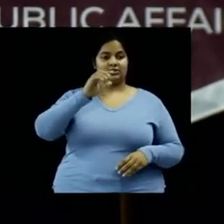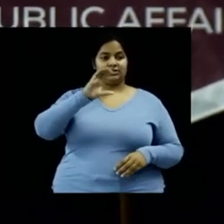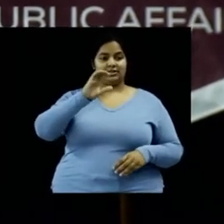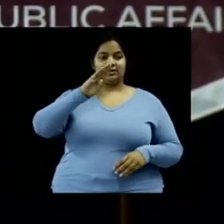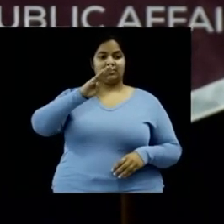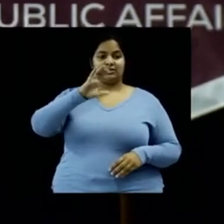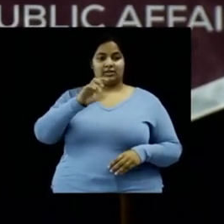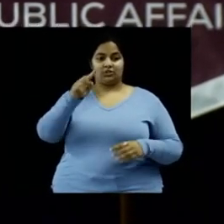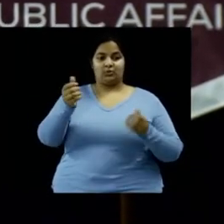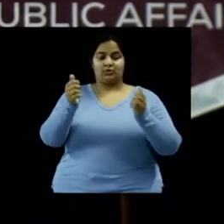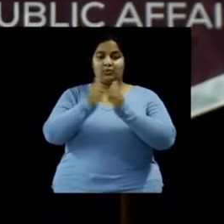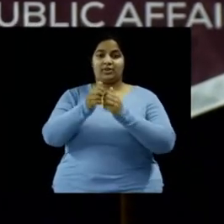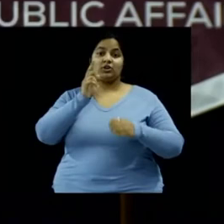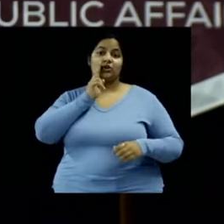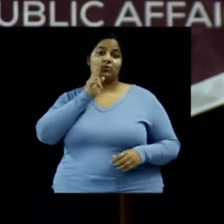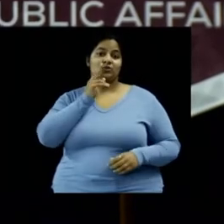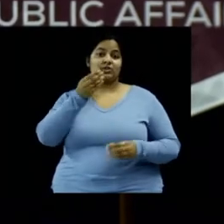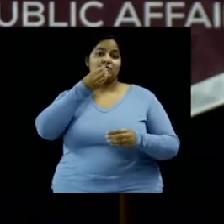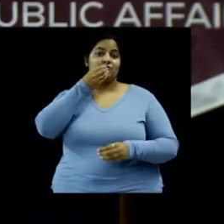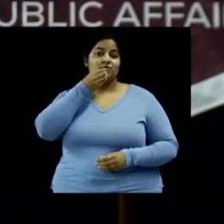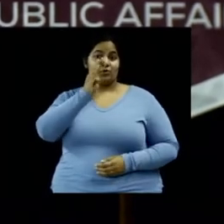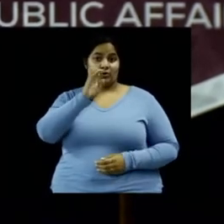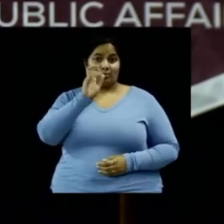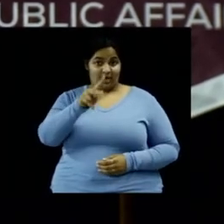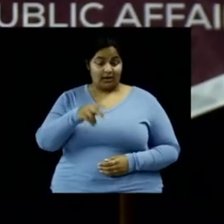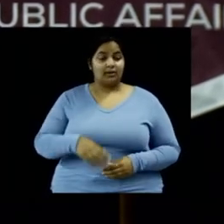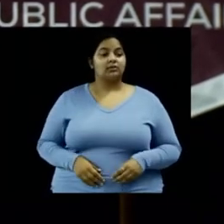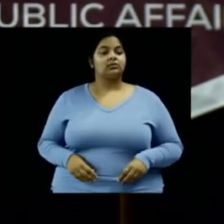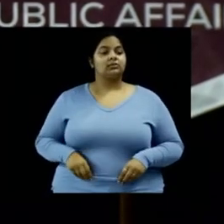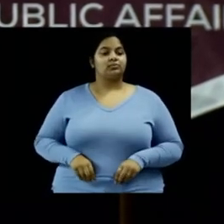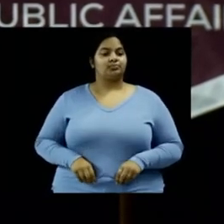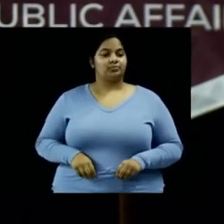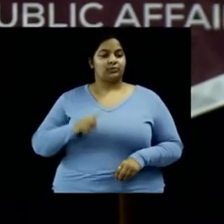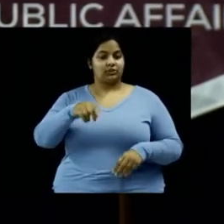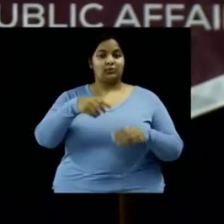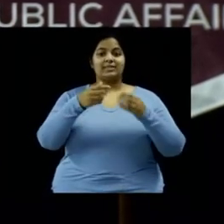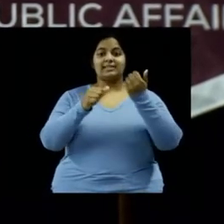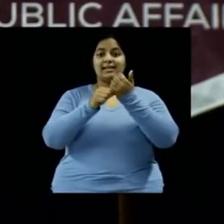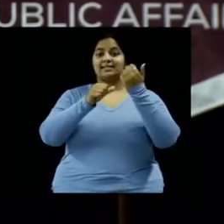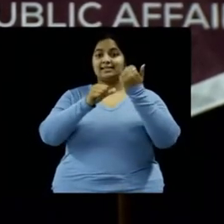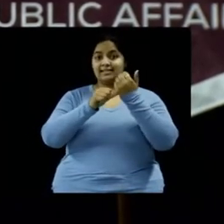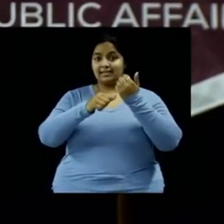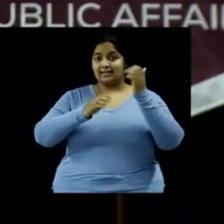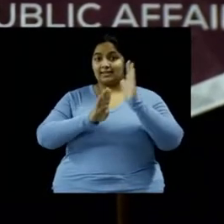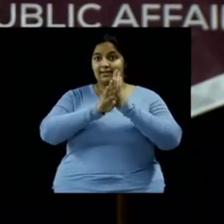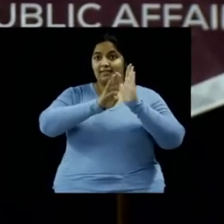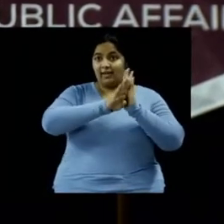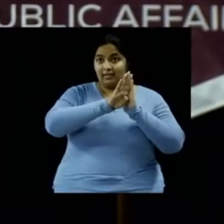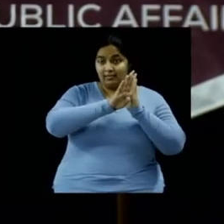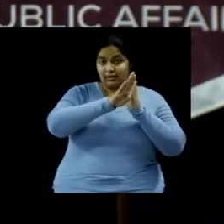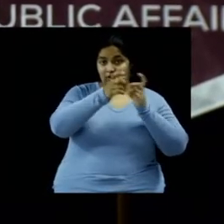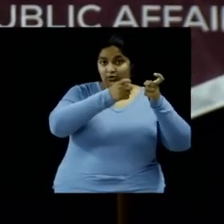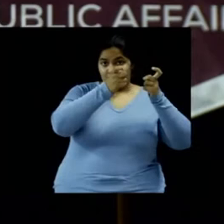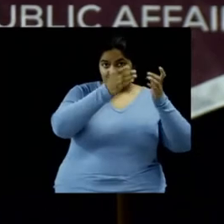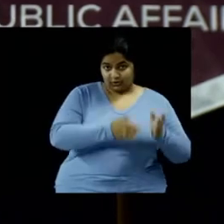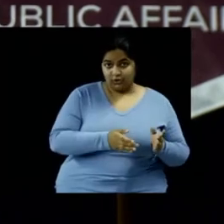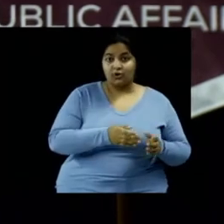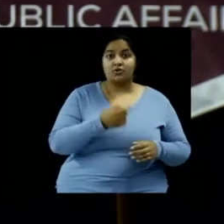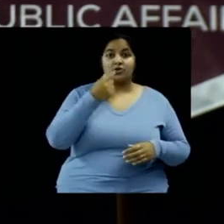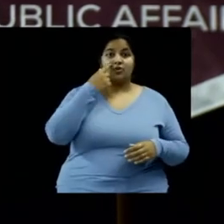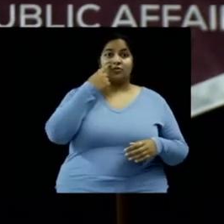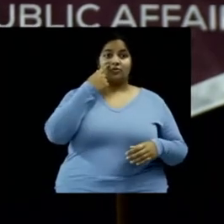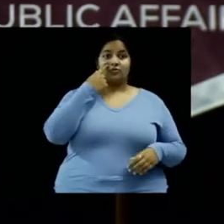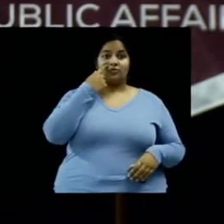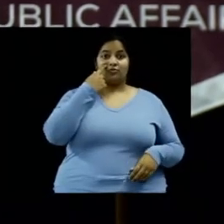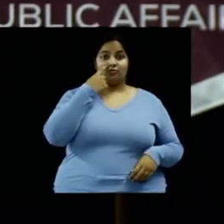the Houston Food Bank, serving as the Assistant Development Director for